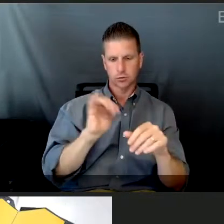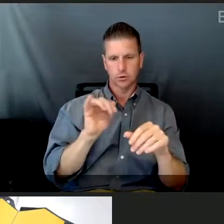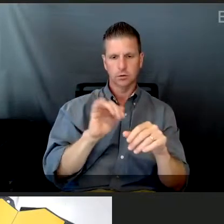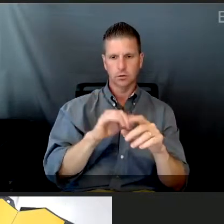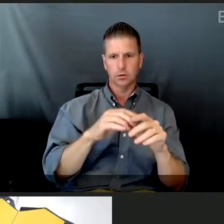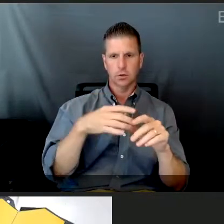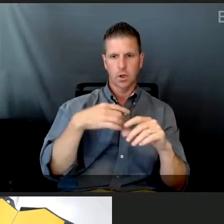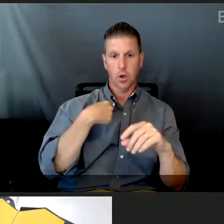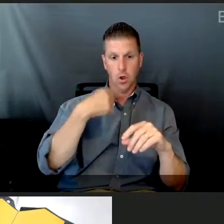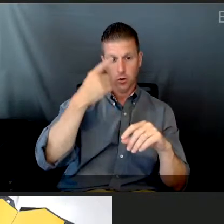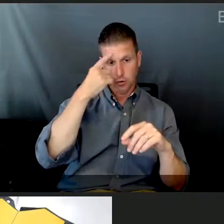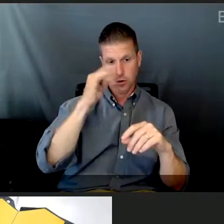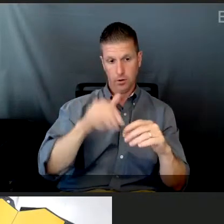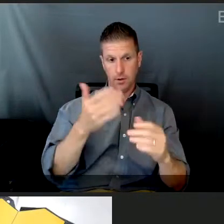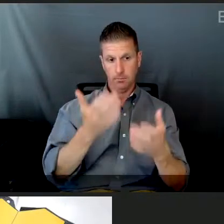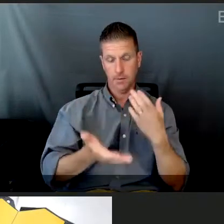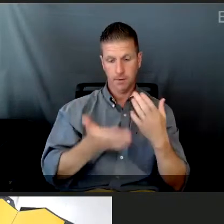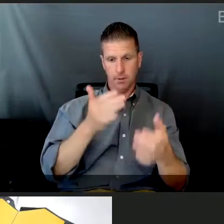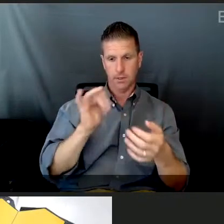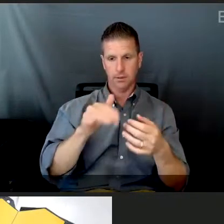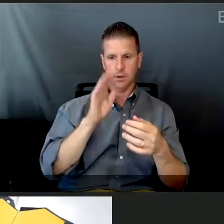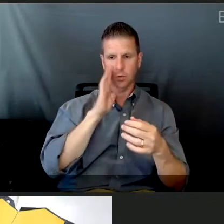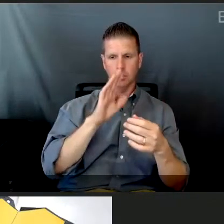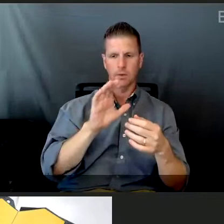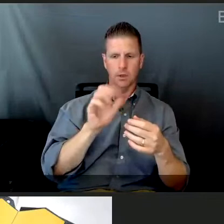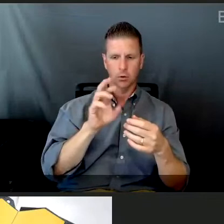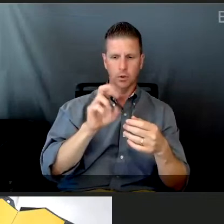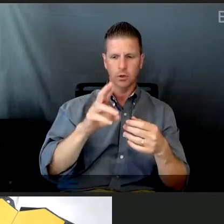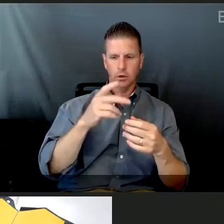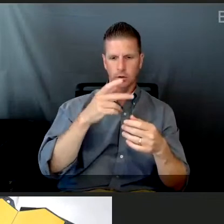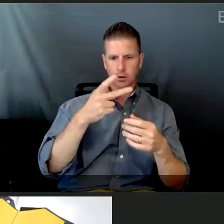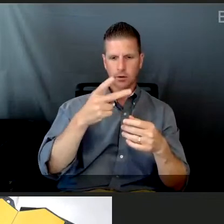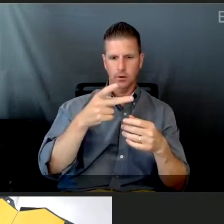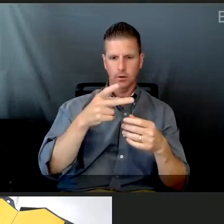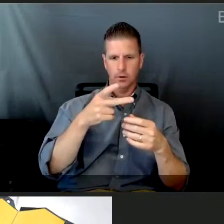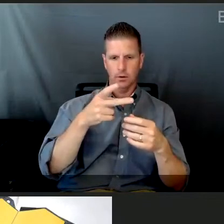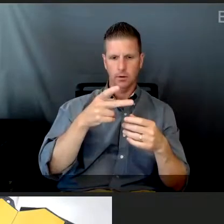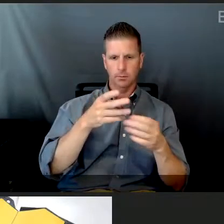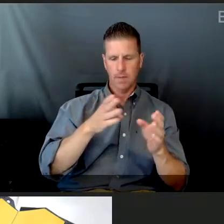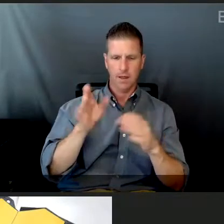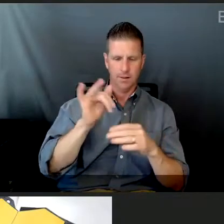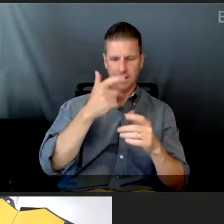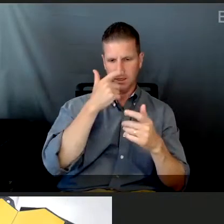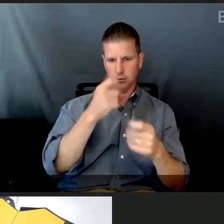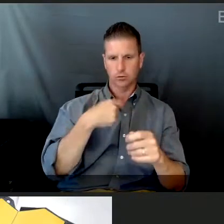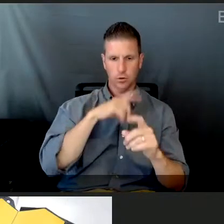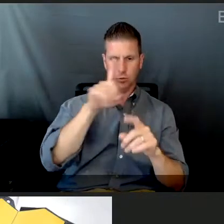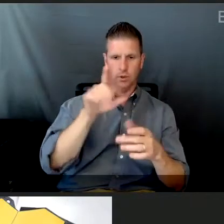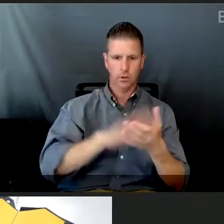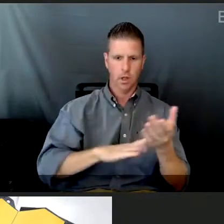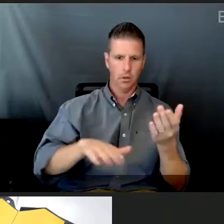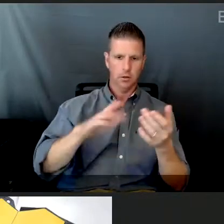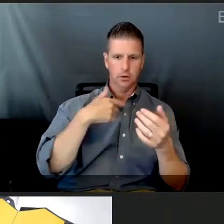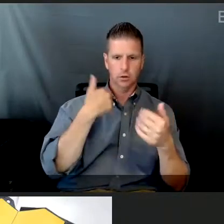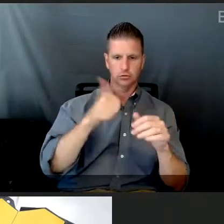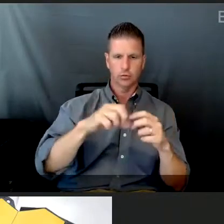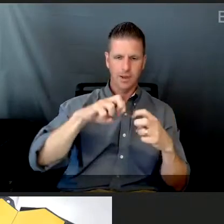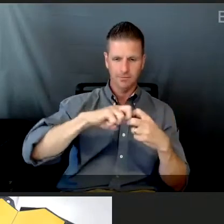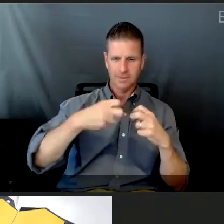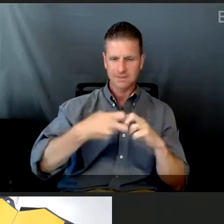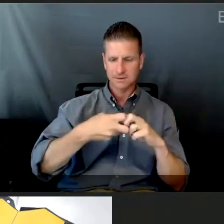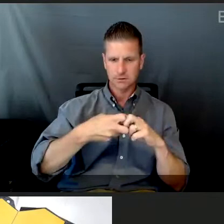I thought that maybe that would be a career path that would be really interesting for me. When I went to college, I tried physics as a